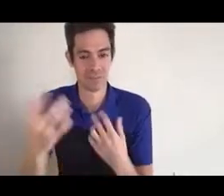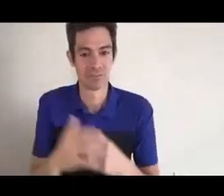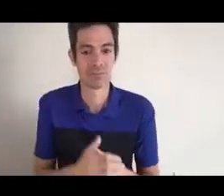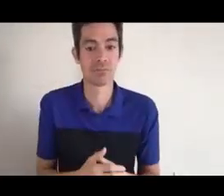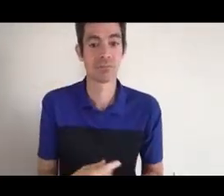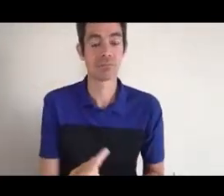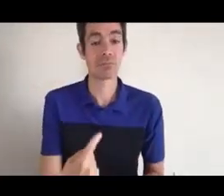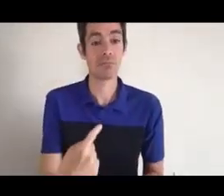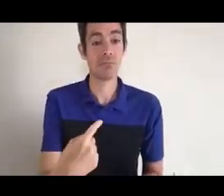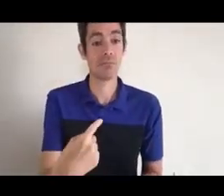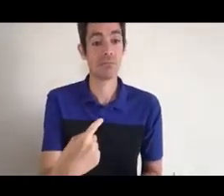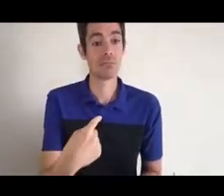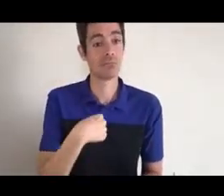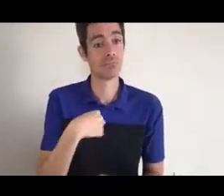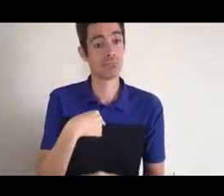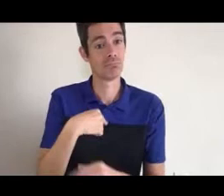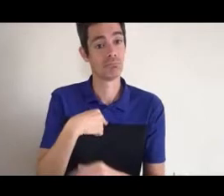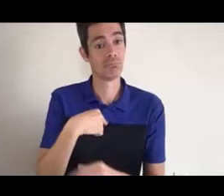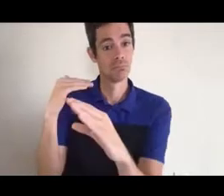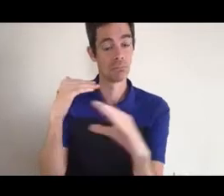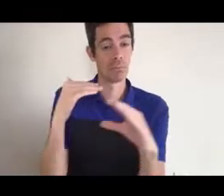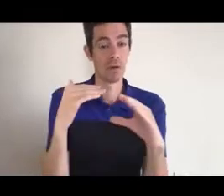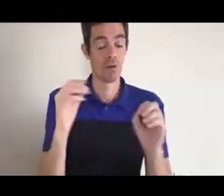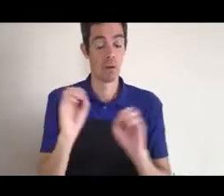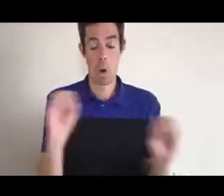with those 3D verbs.